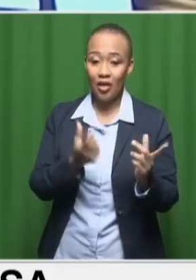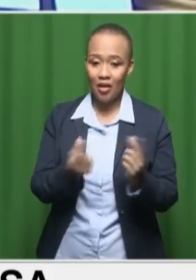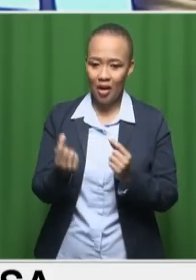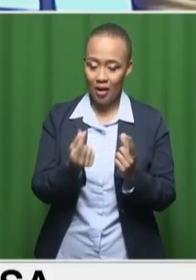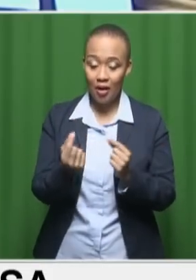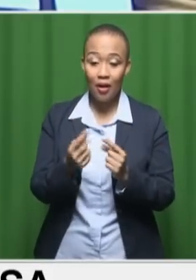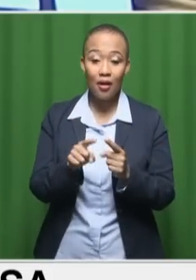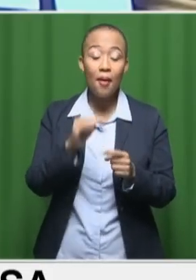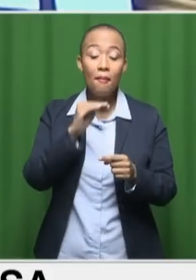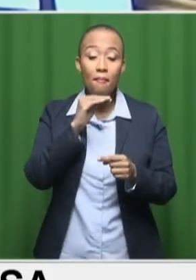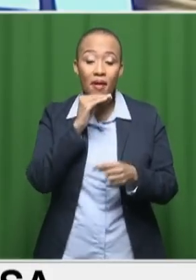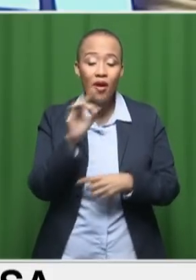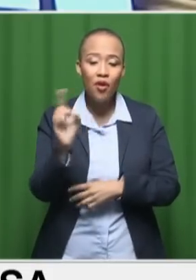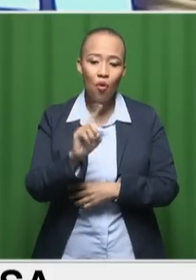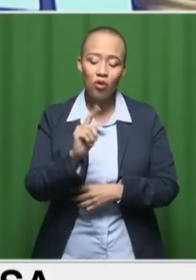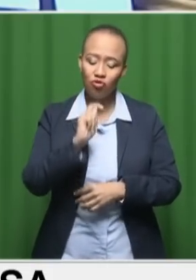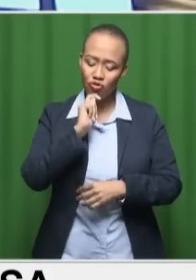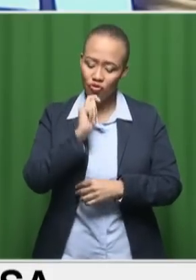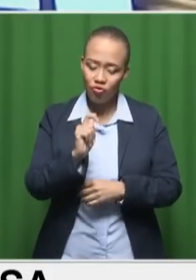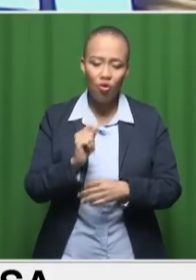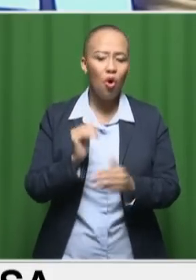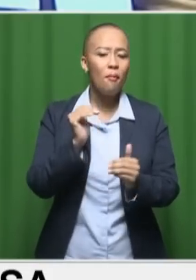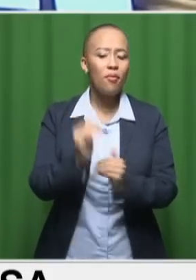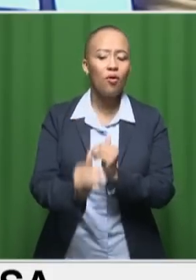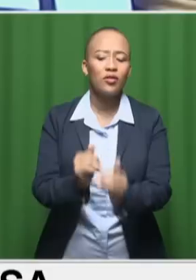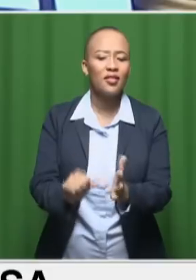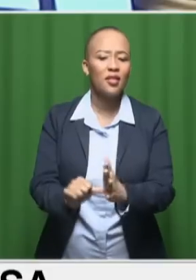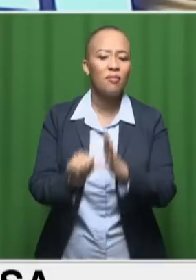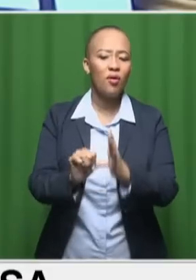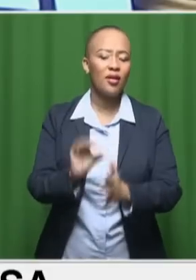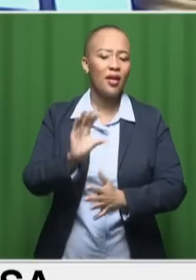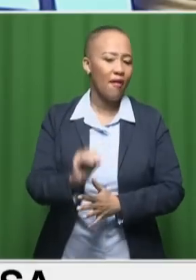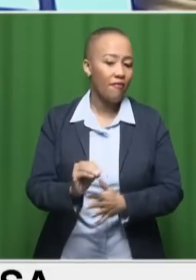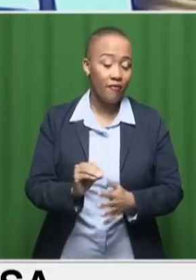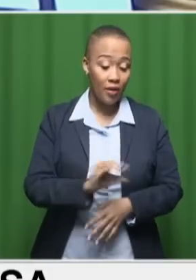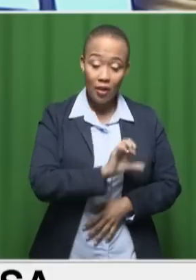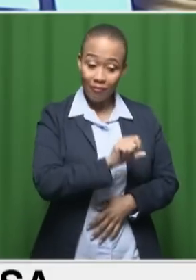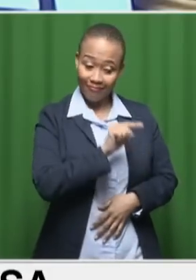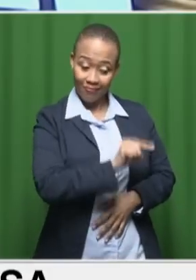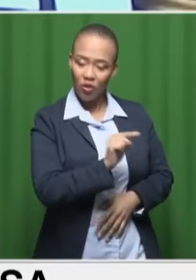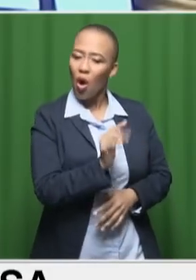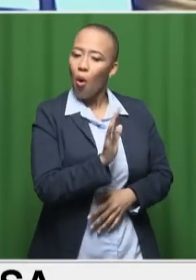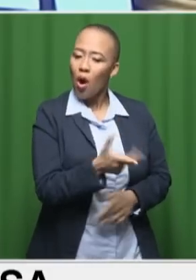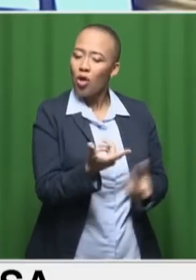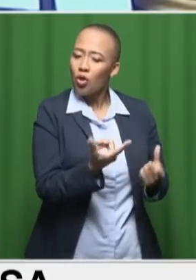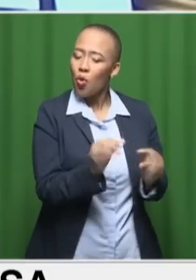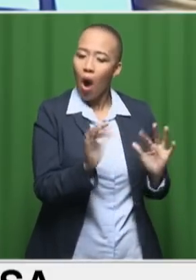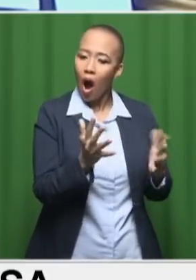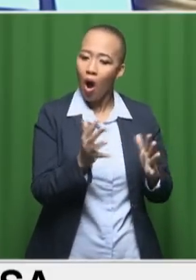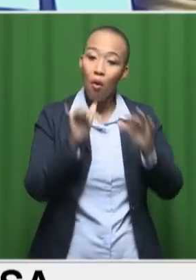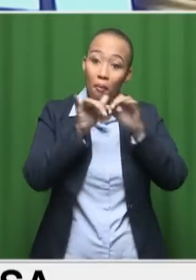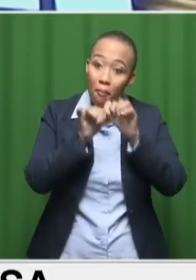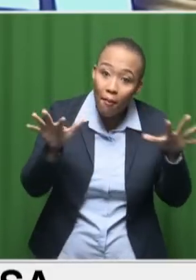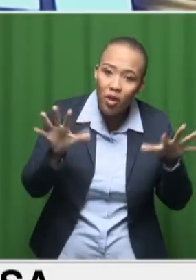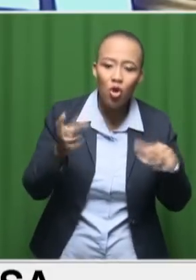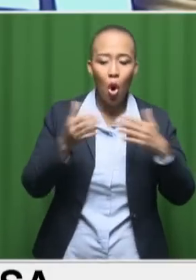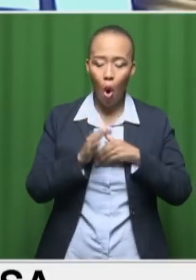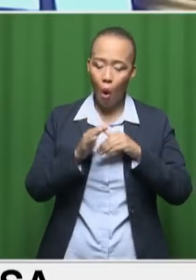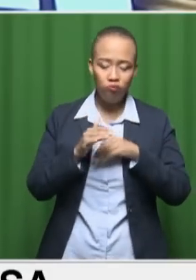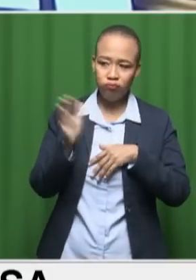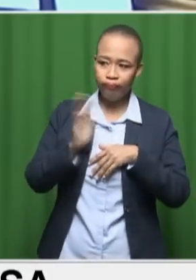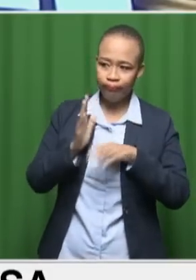some degree, reflecting on what would happen to the BRICS summits in the coming years, noting that Brazil, another member of the